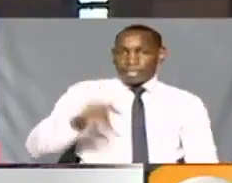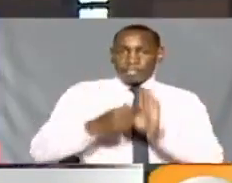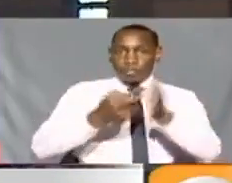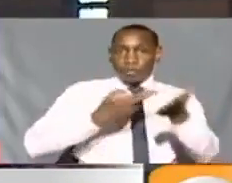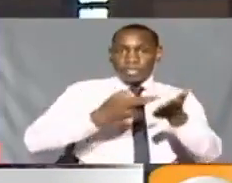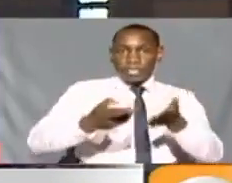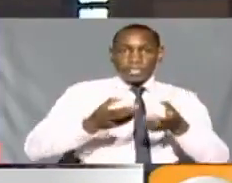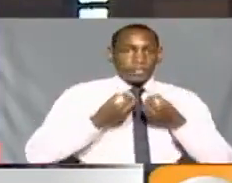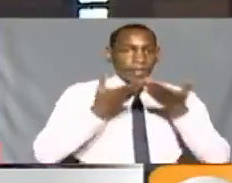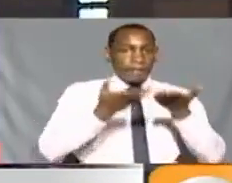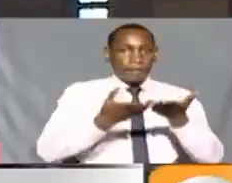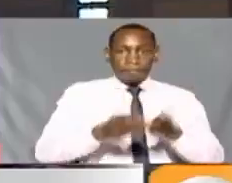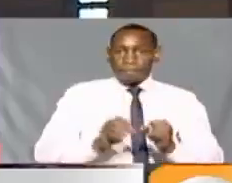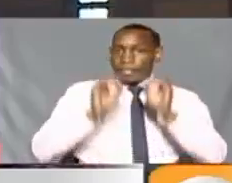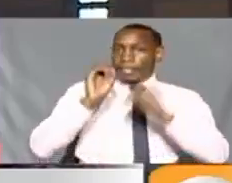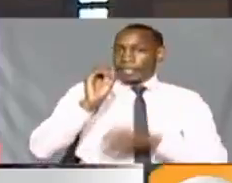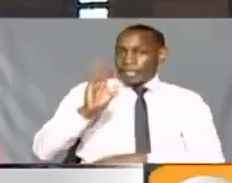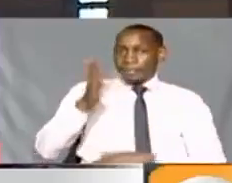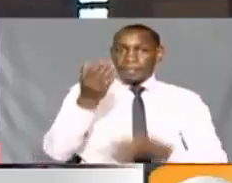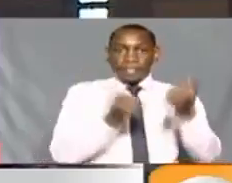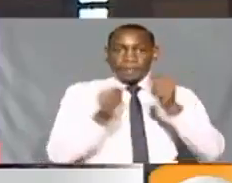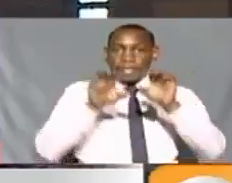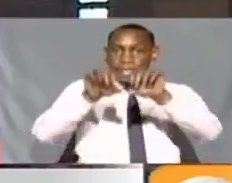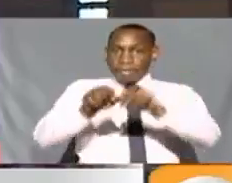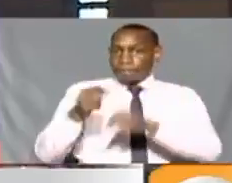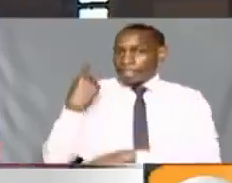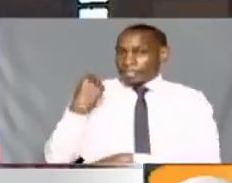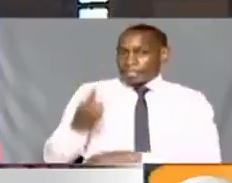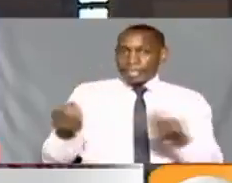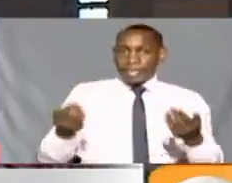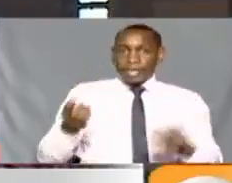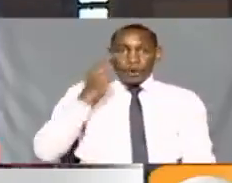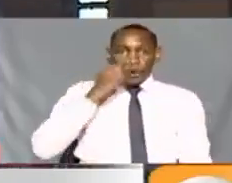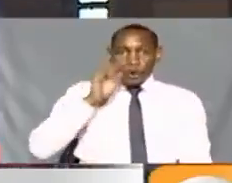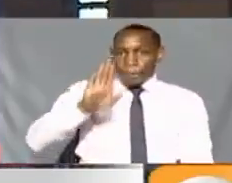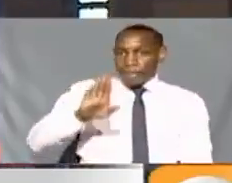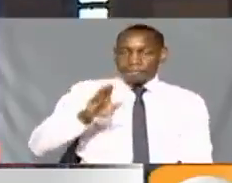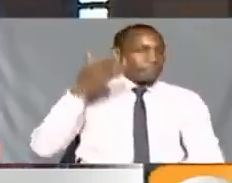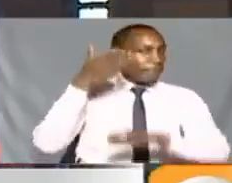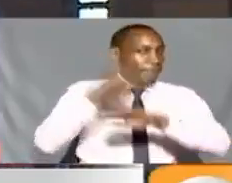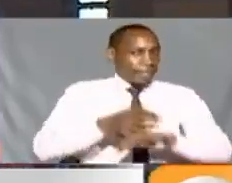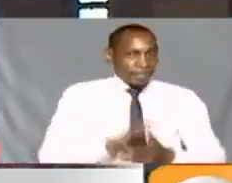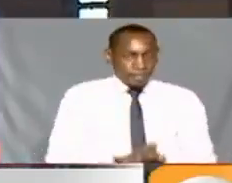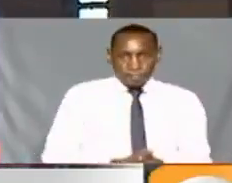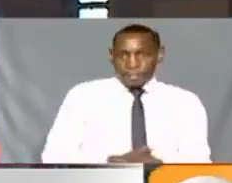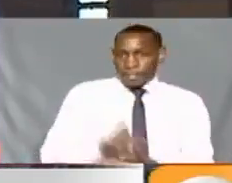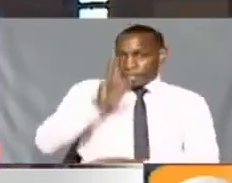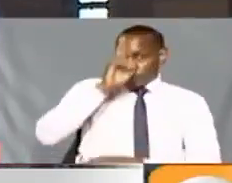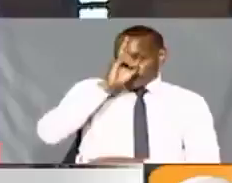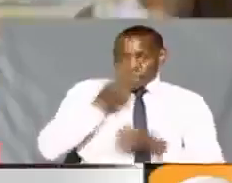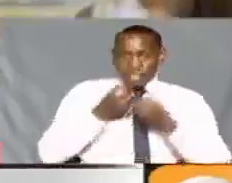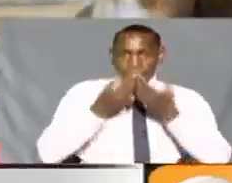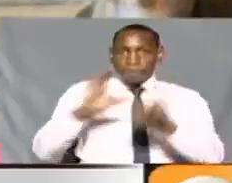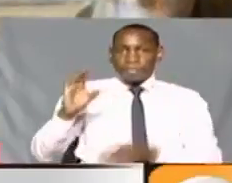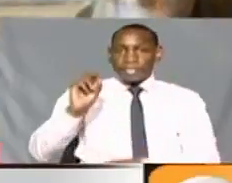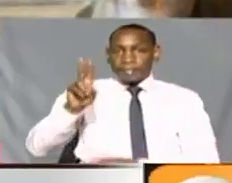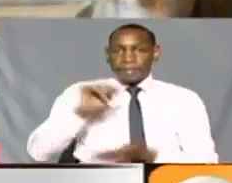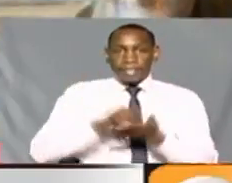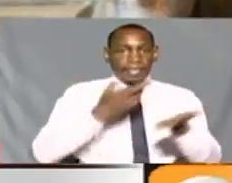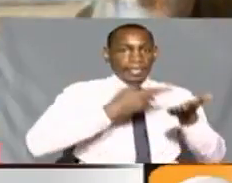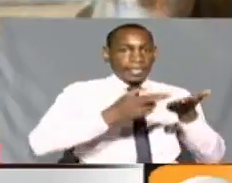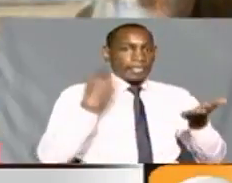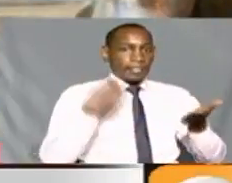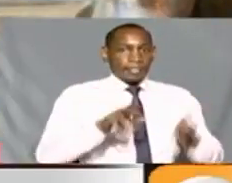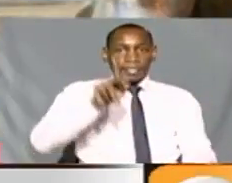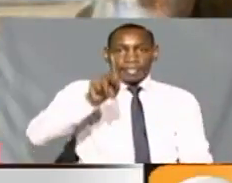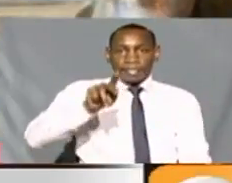registration details of a high-end vehicle impounded yesterday at his residence were forged. Detectives told Citizen TV that the registration number